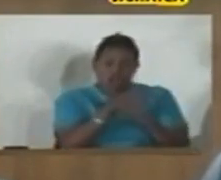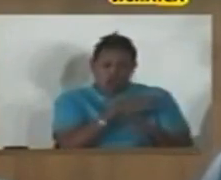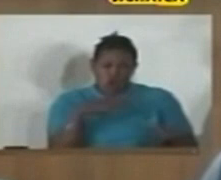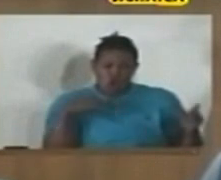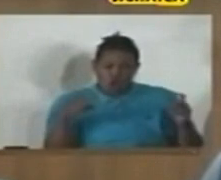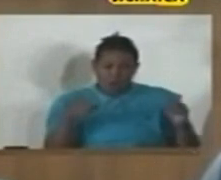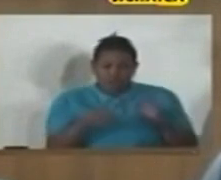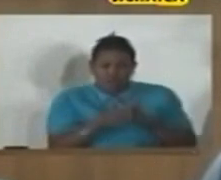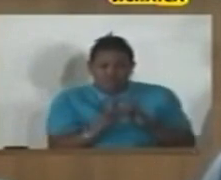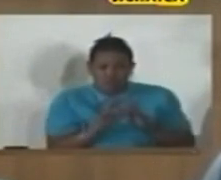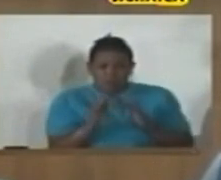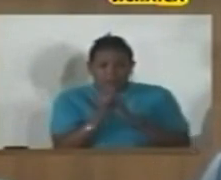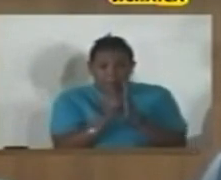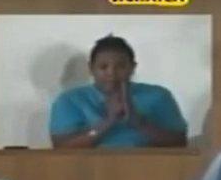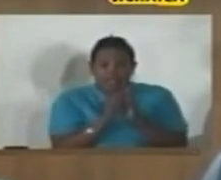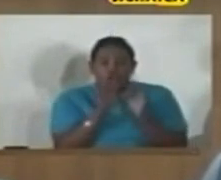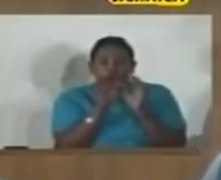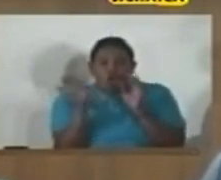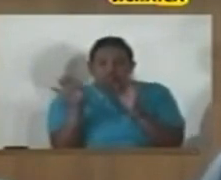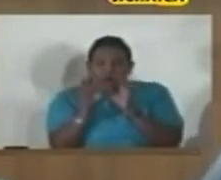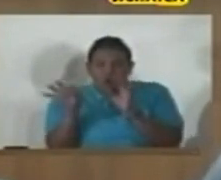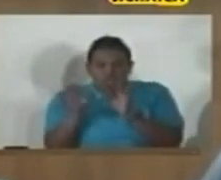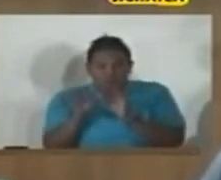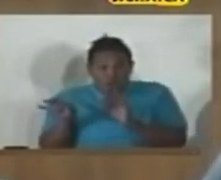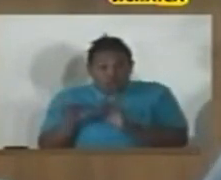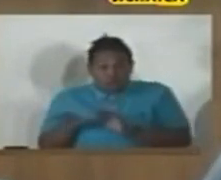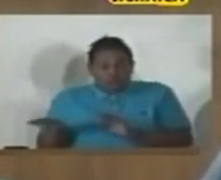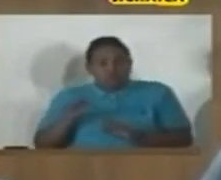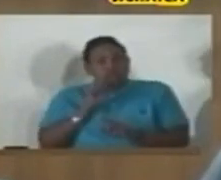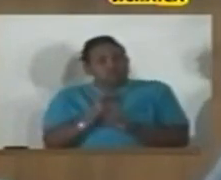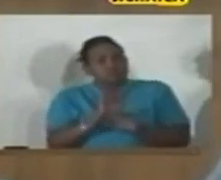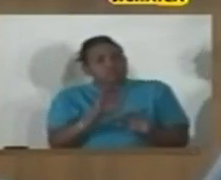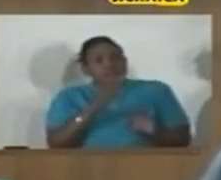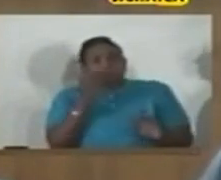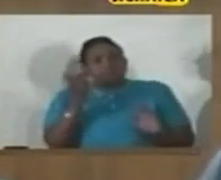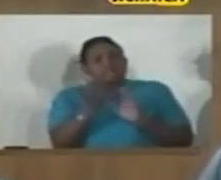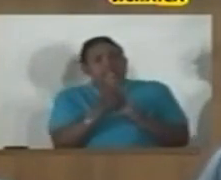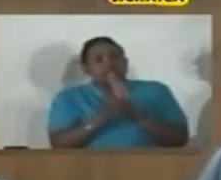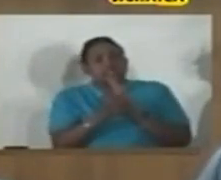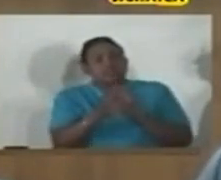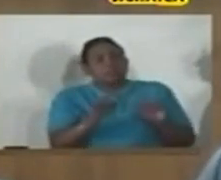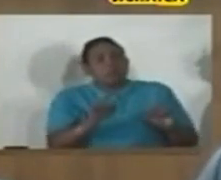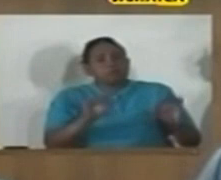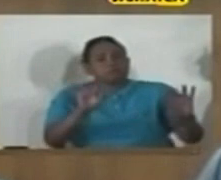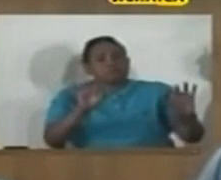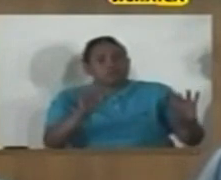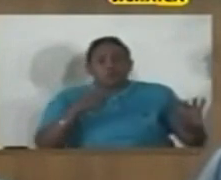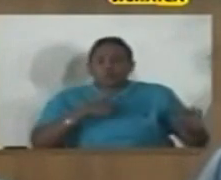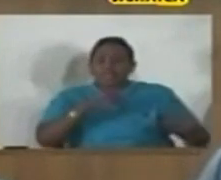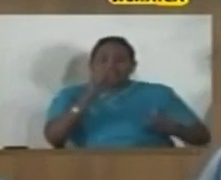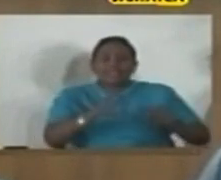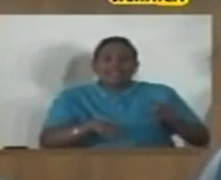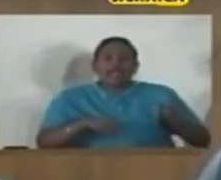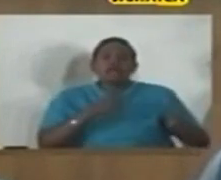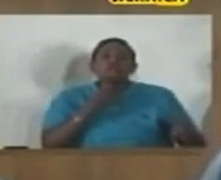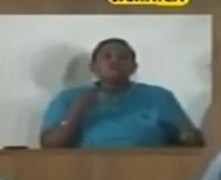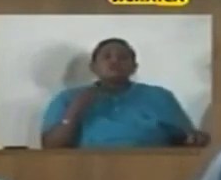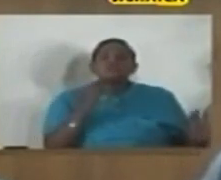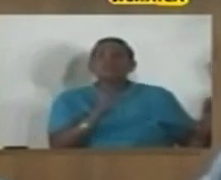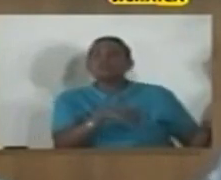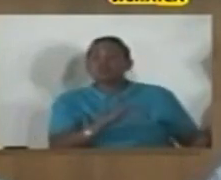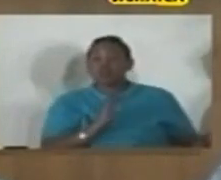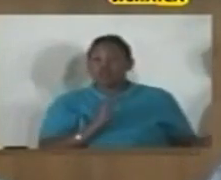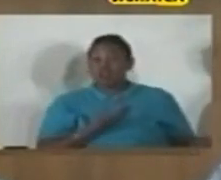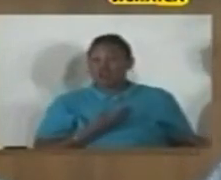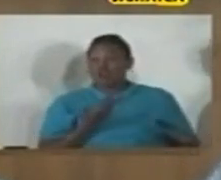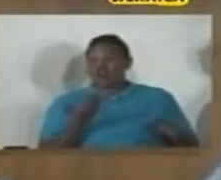bill clause by clause to ensure that we have the best legislation possible. We cannot take any risks as our collective